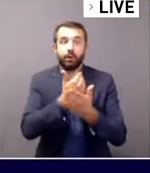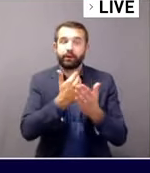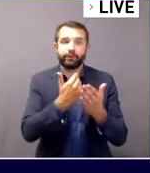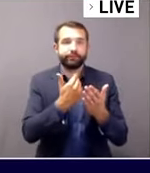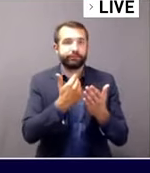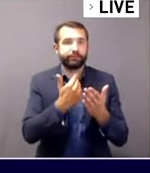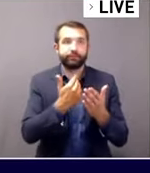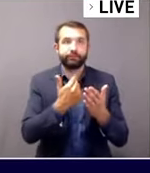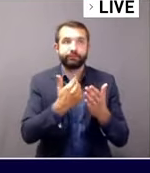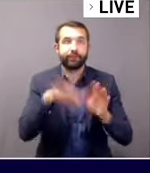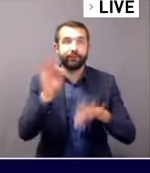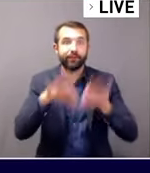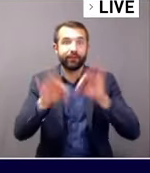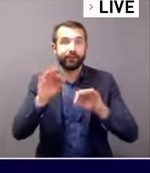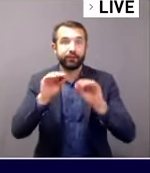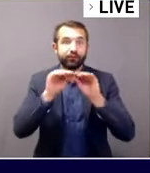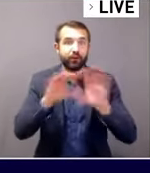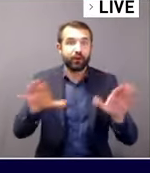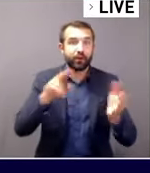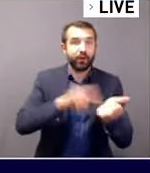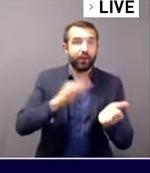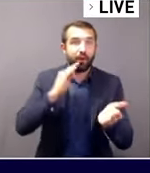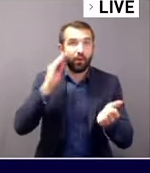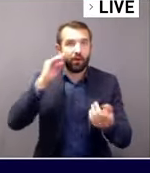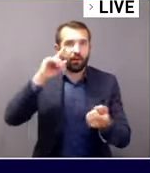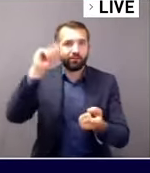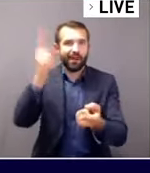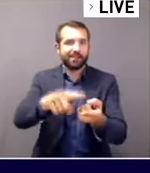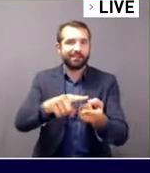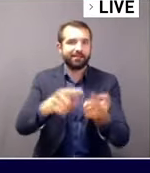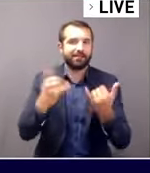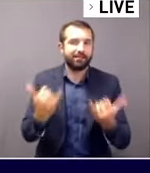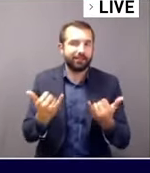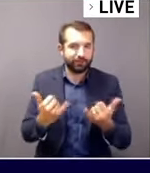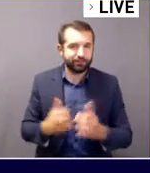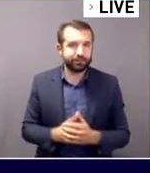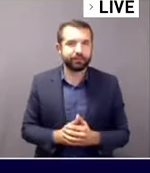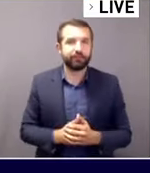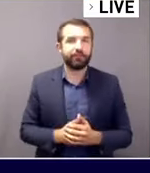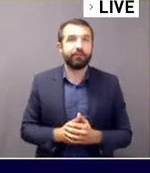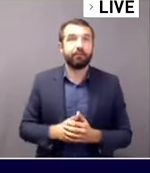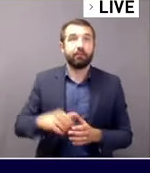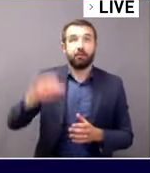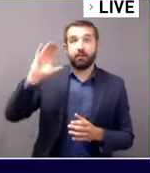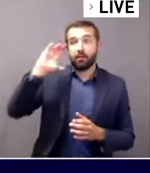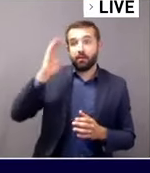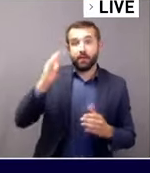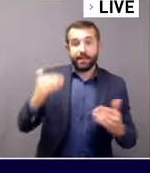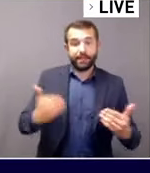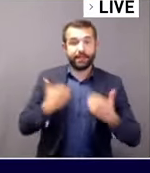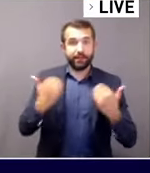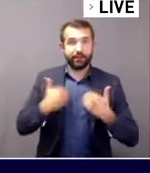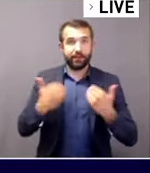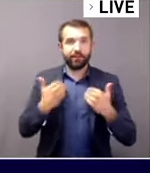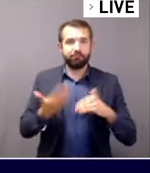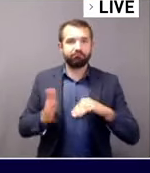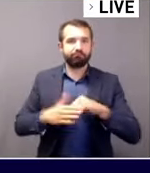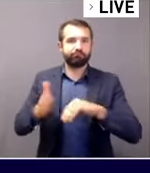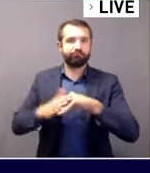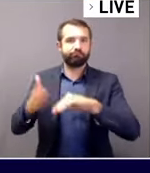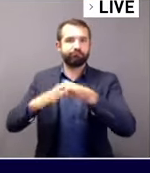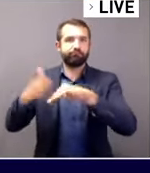homes. So on a percentage basis, the number of younger people getting infected has gone up, and the number of older individuals who have